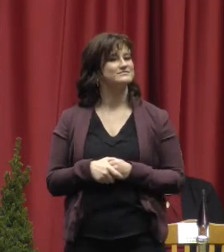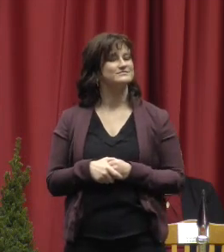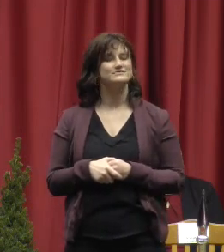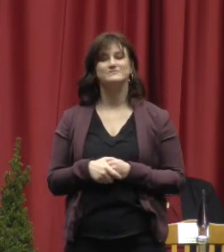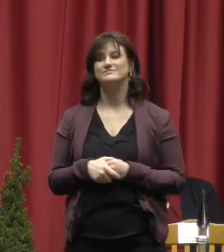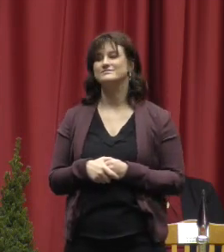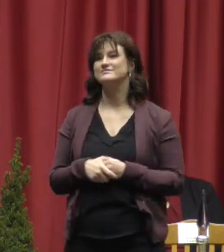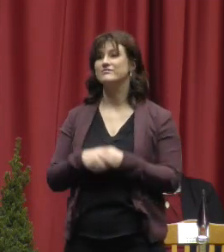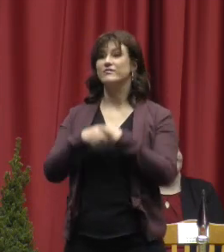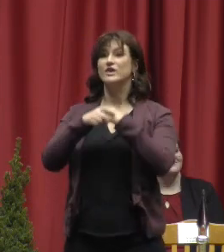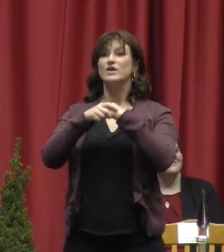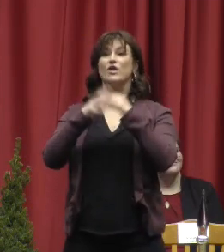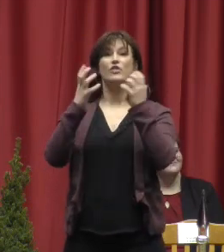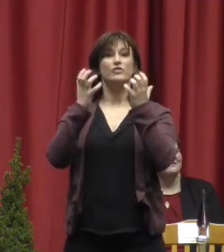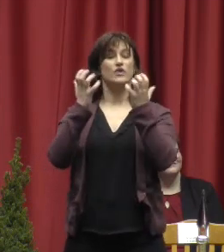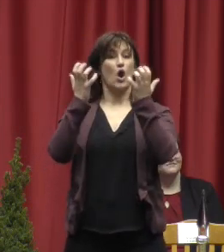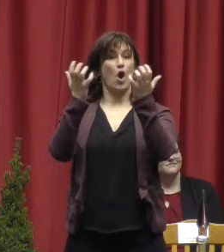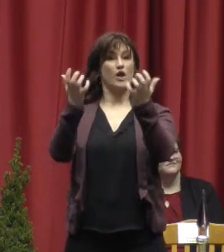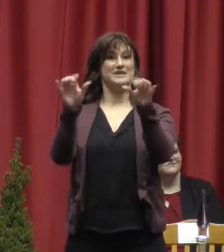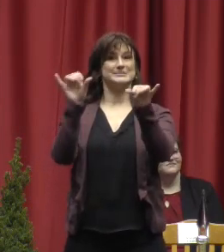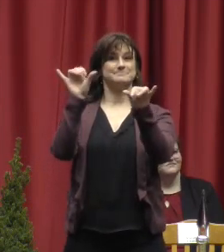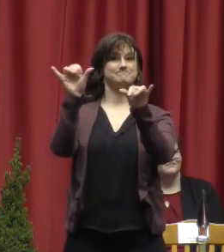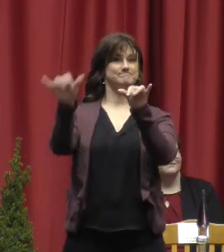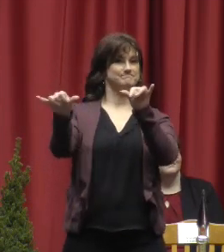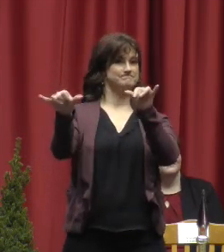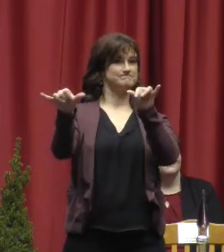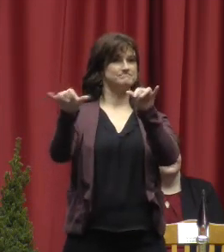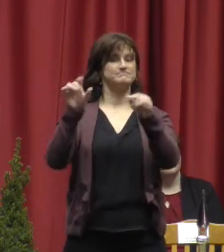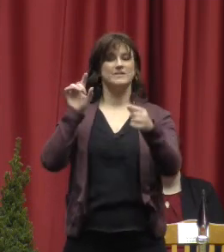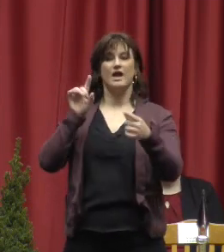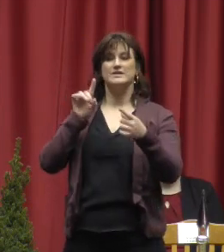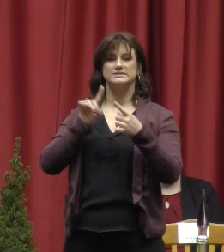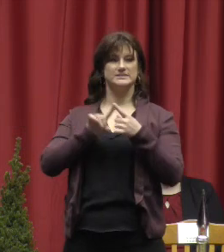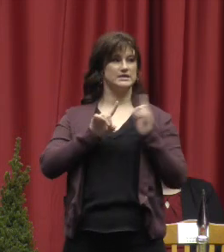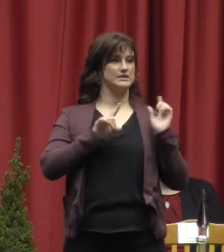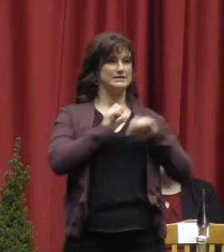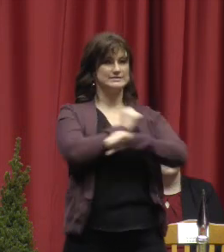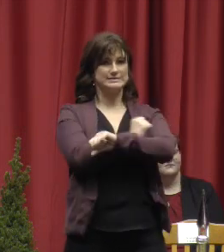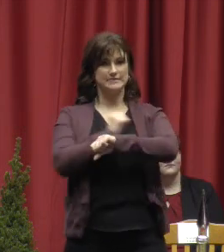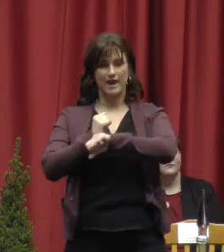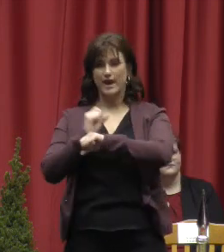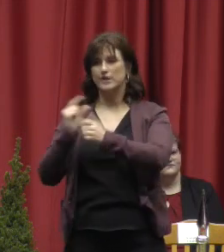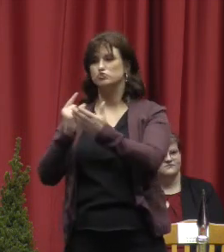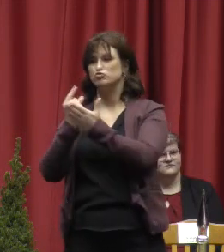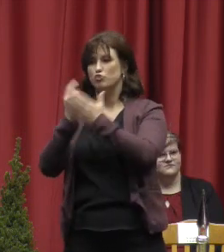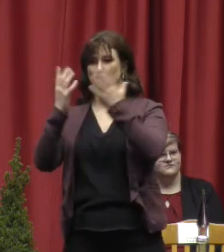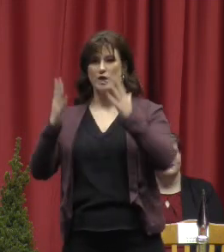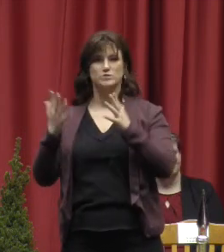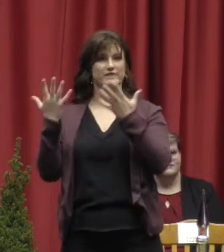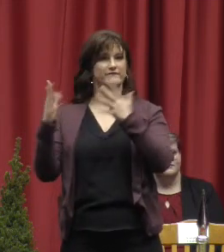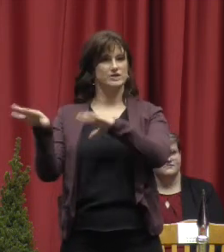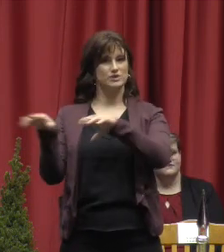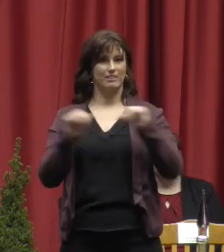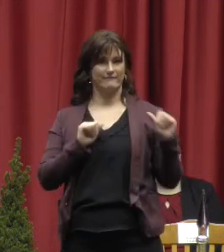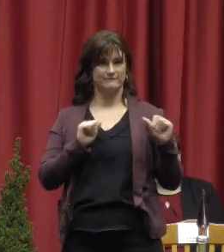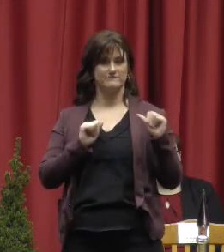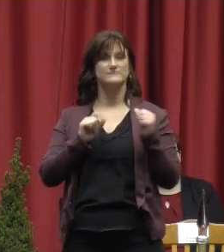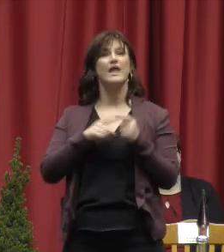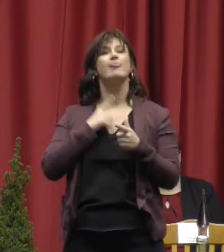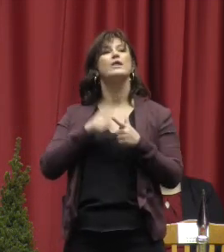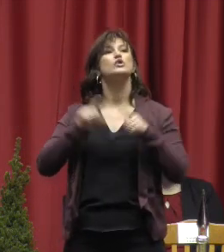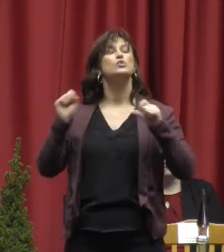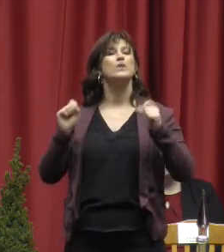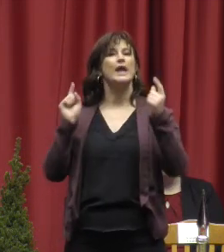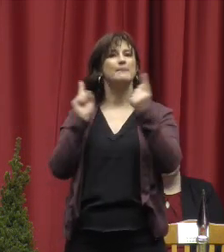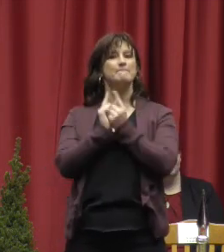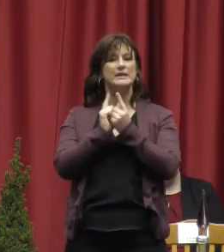Will the audience please remain seated until stage guests and graduates have left the arena? Please meet your